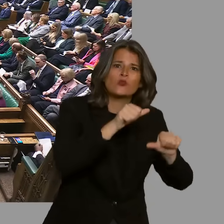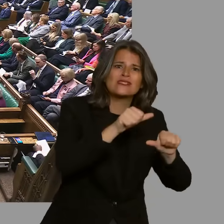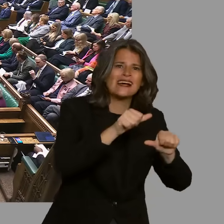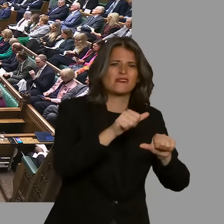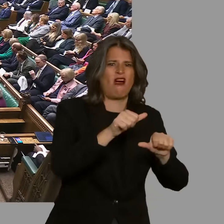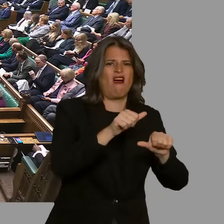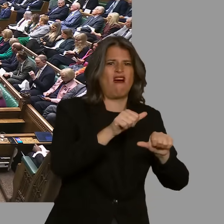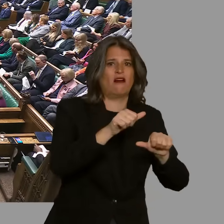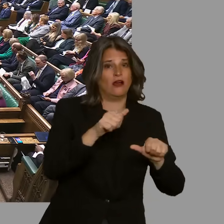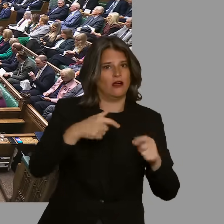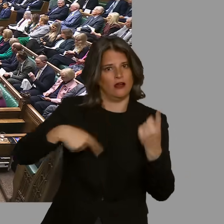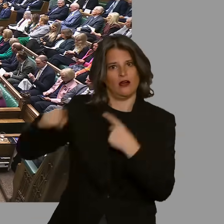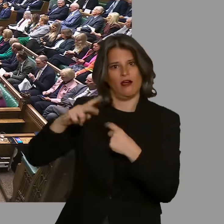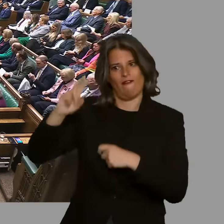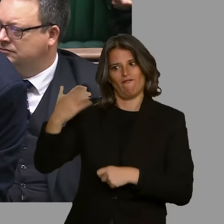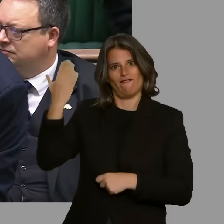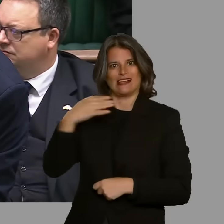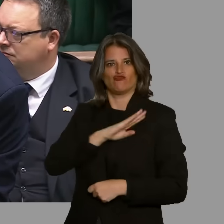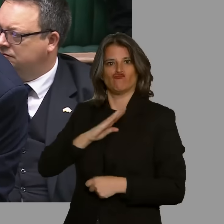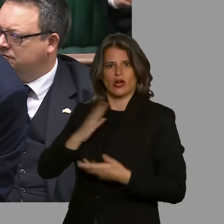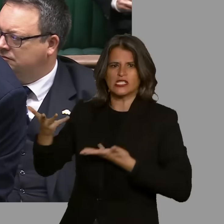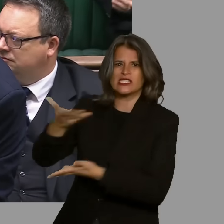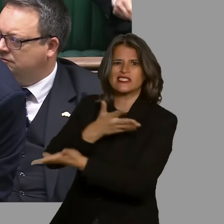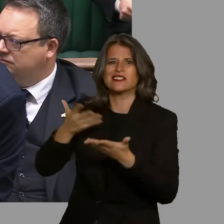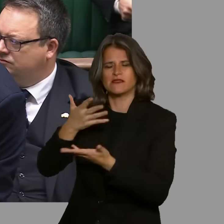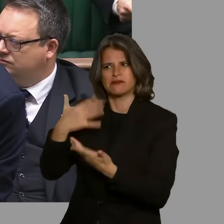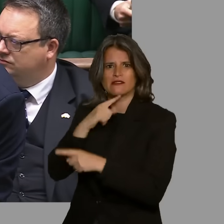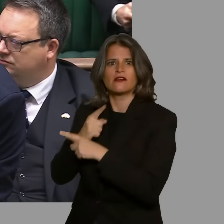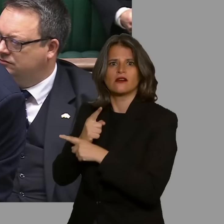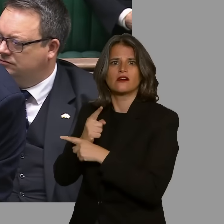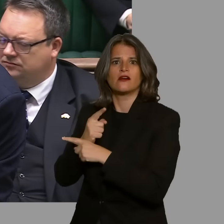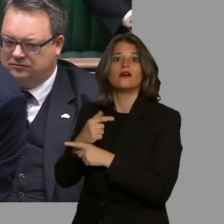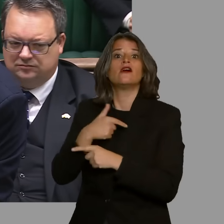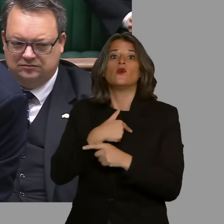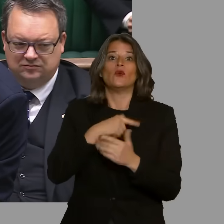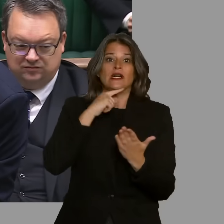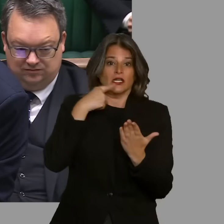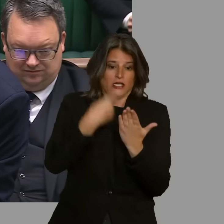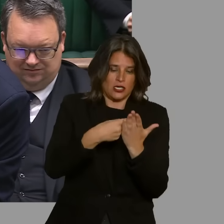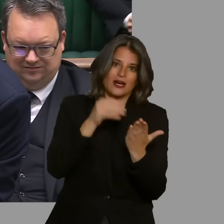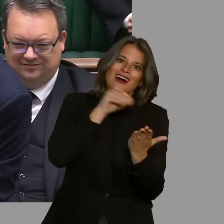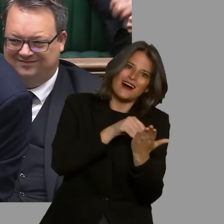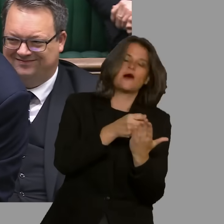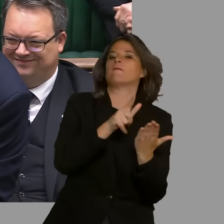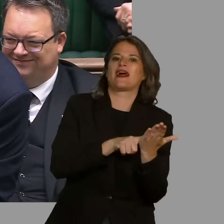Thank you, Mr. Speaker. This morning, unusually, I rise to congratulate the government